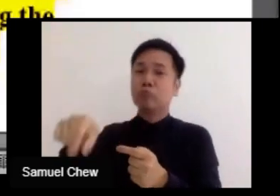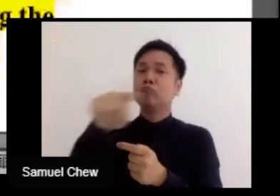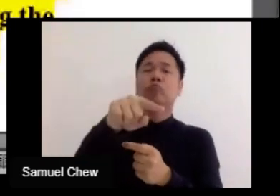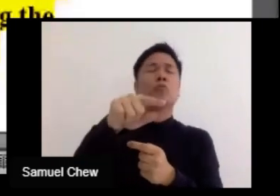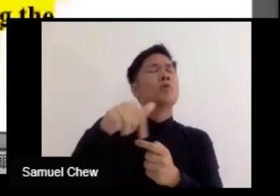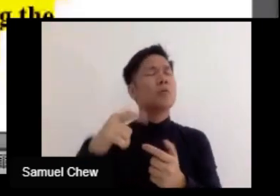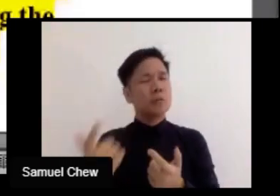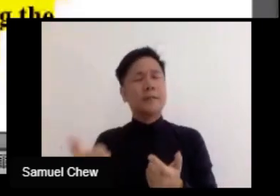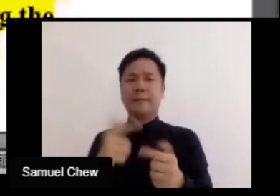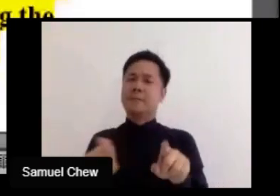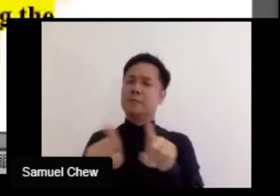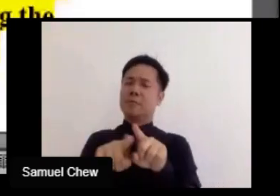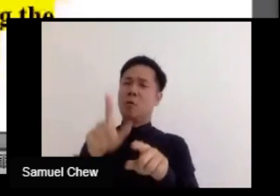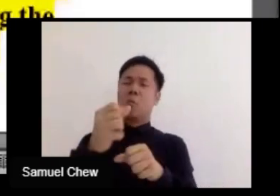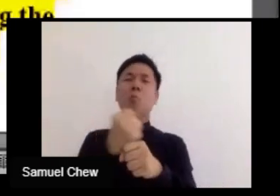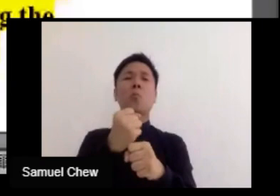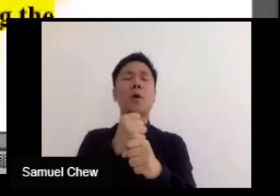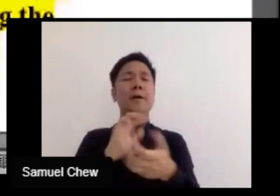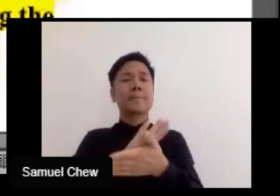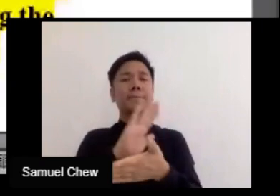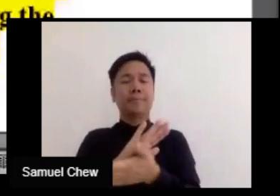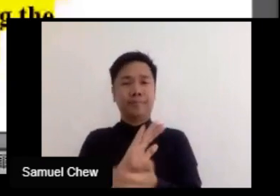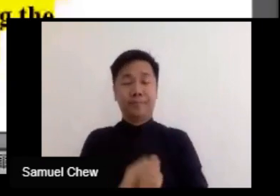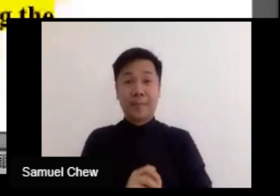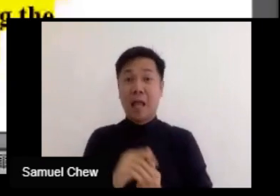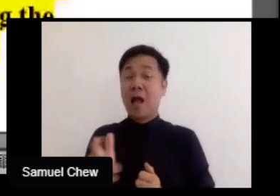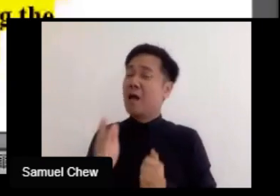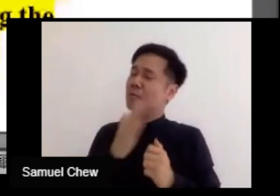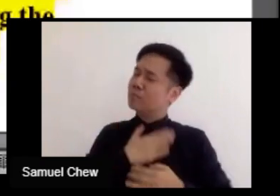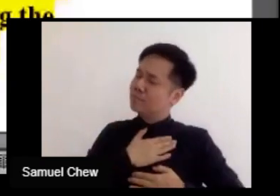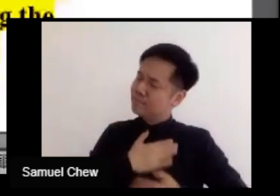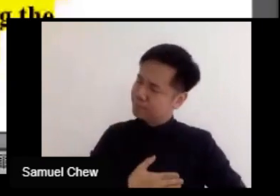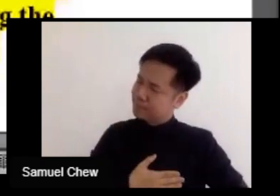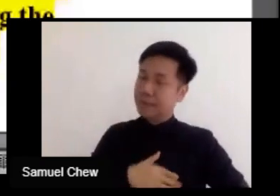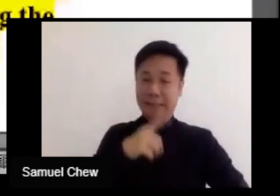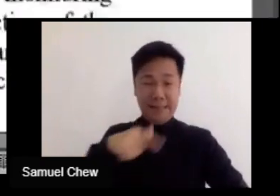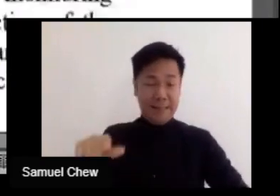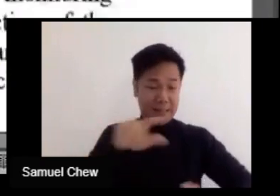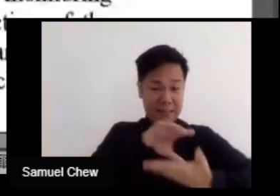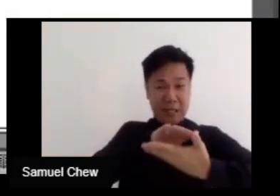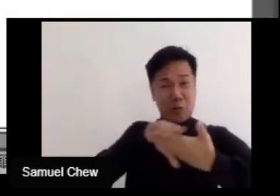working papers. So I wish that the Secretariat can add these